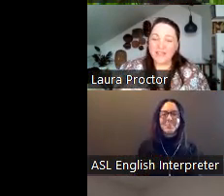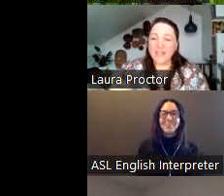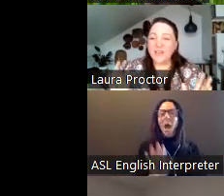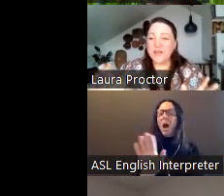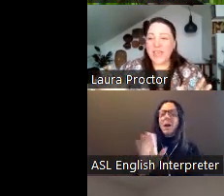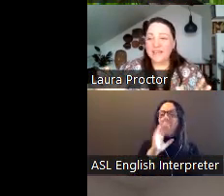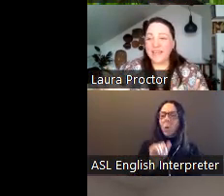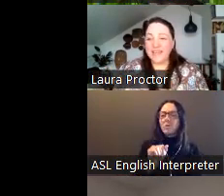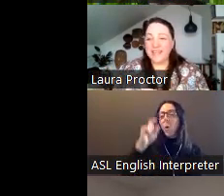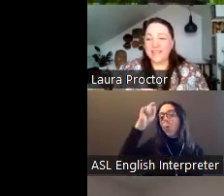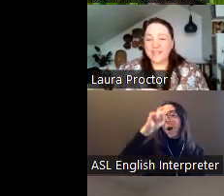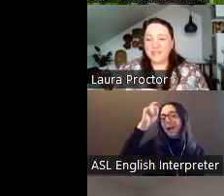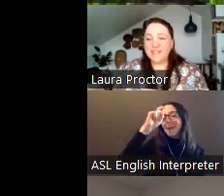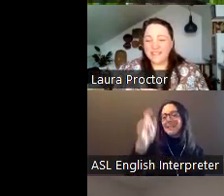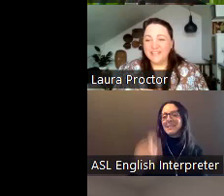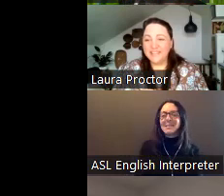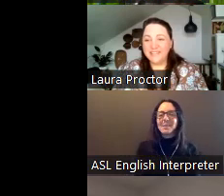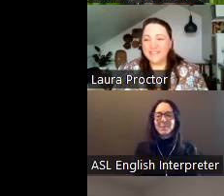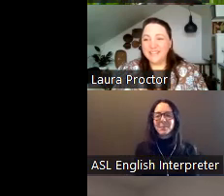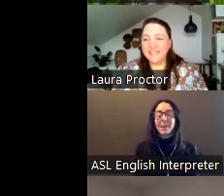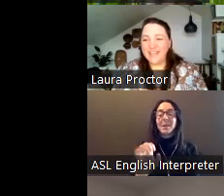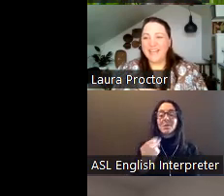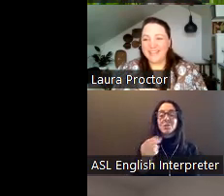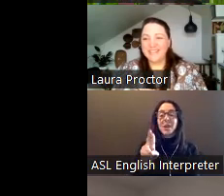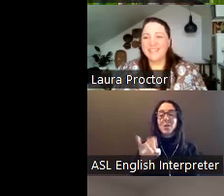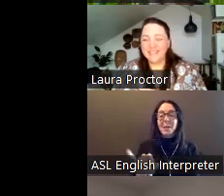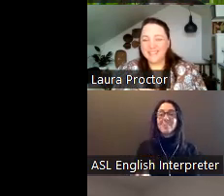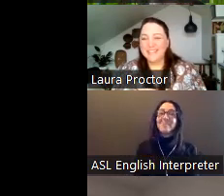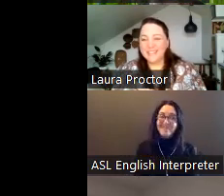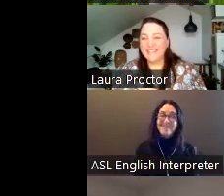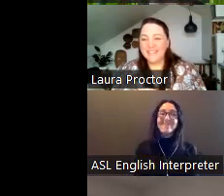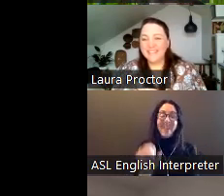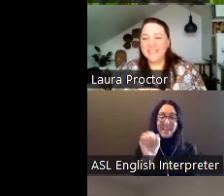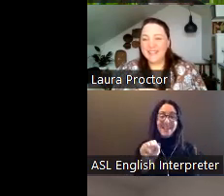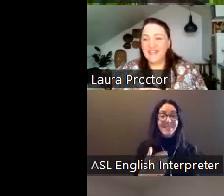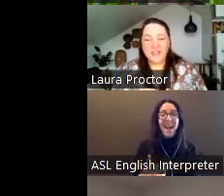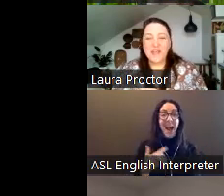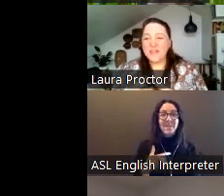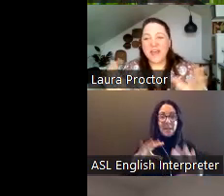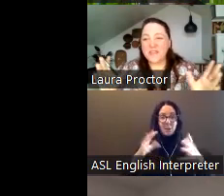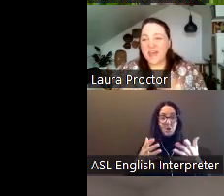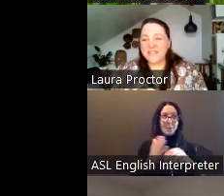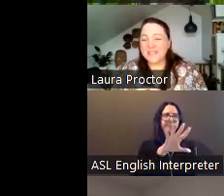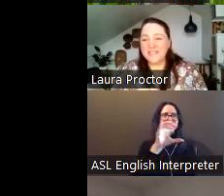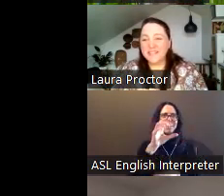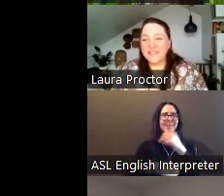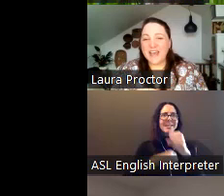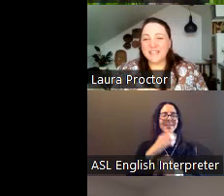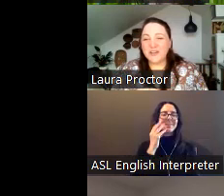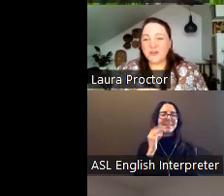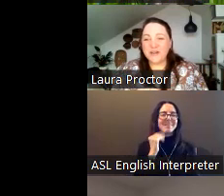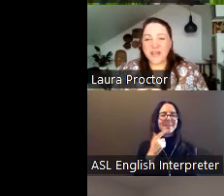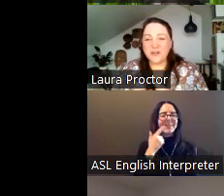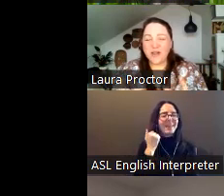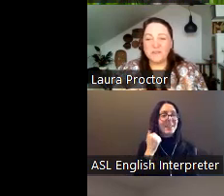Wise. Thank Wise. you again, ladies. I think within the whole group, I think we had something like 500 years. So there was a lot of experience.